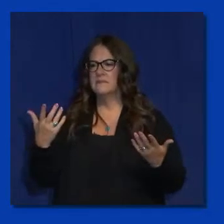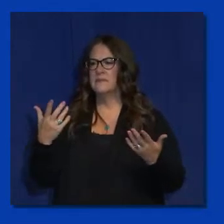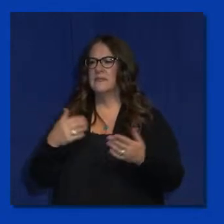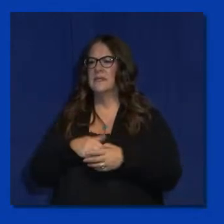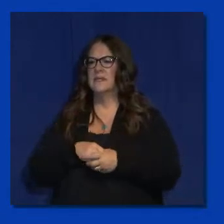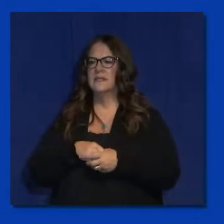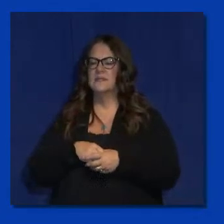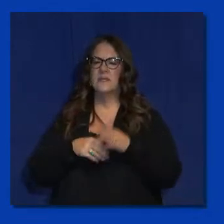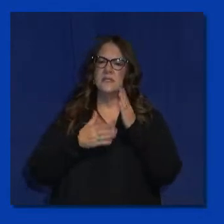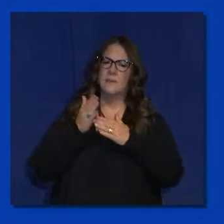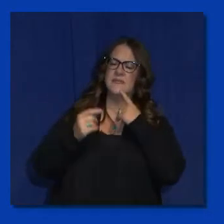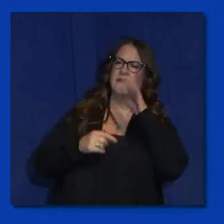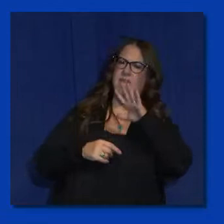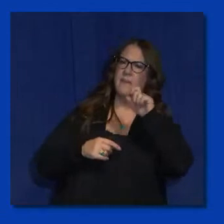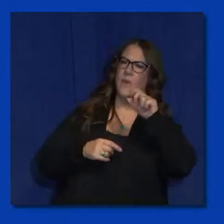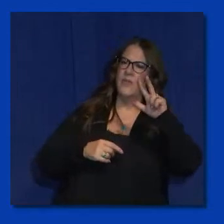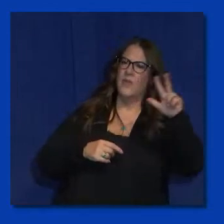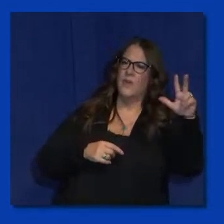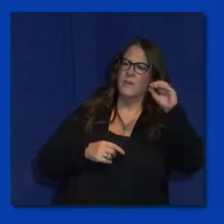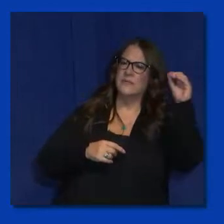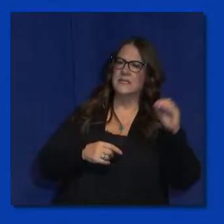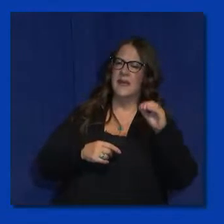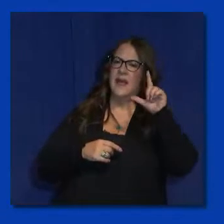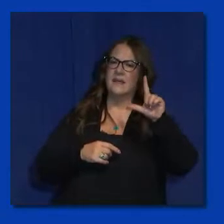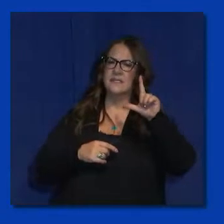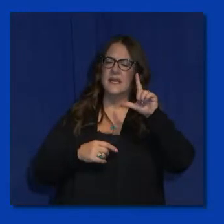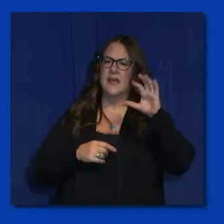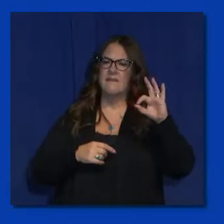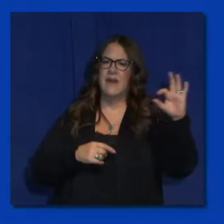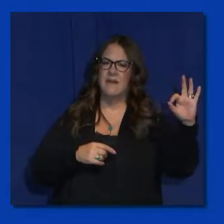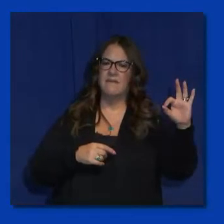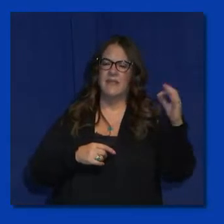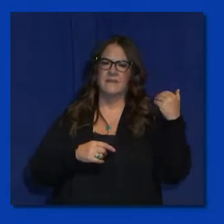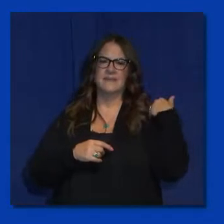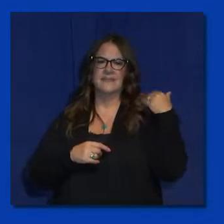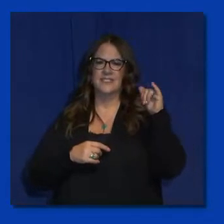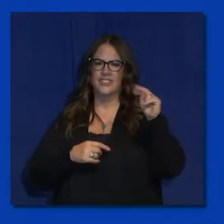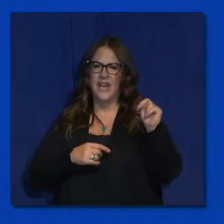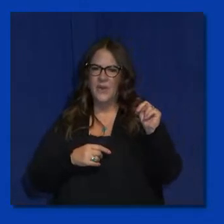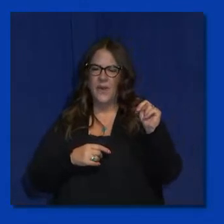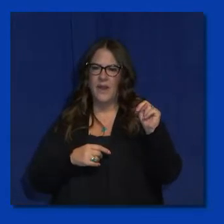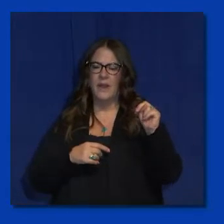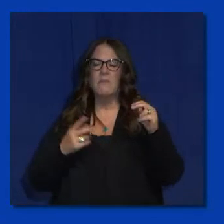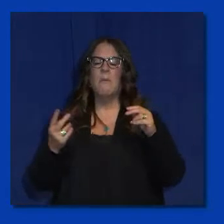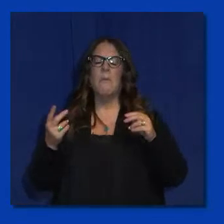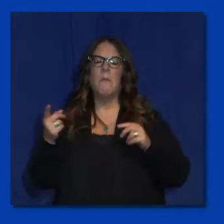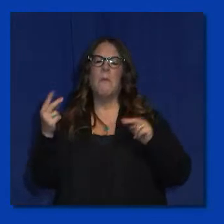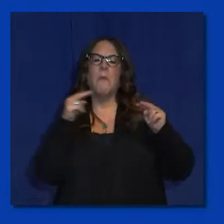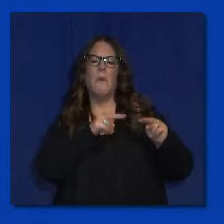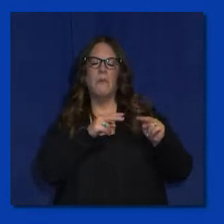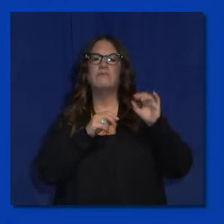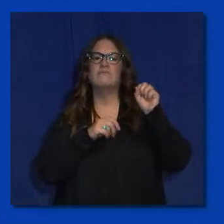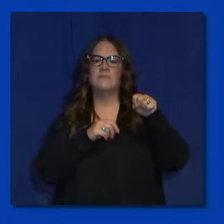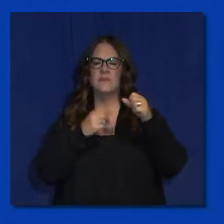your 5.33% LCFF COLA. That was January. You can see the LCFF COLA